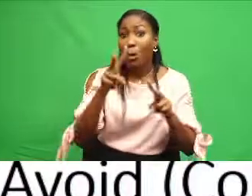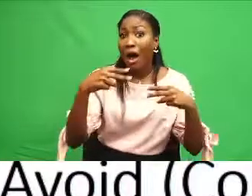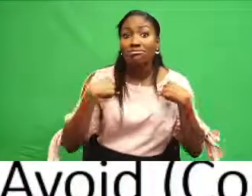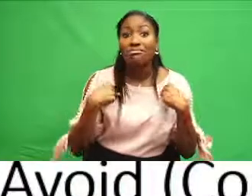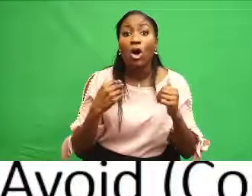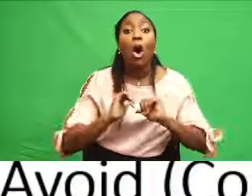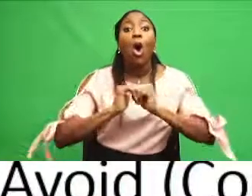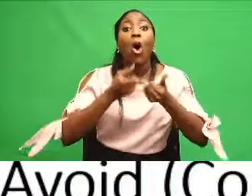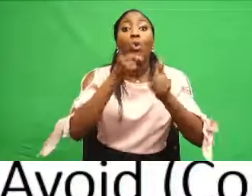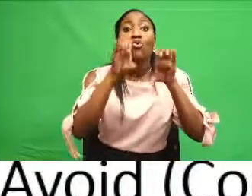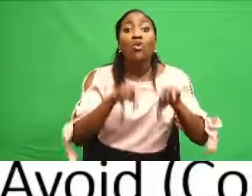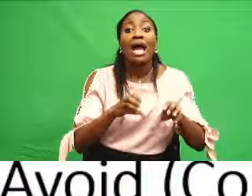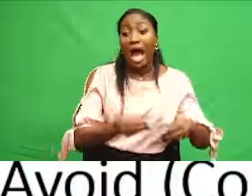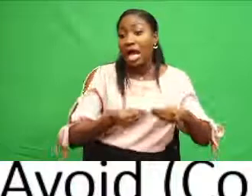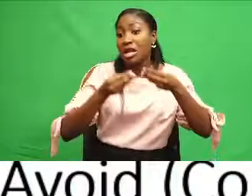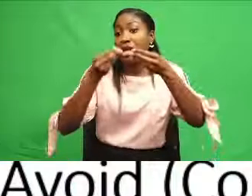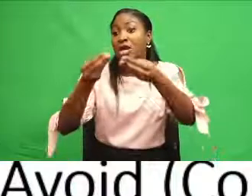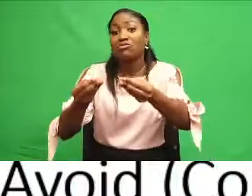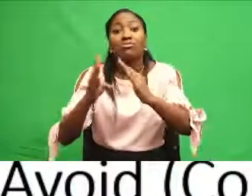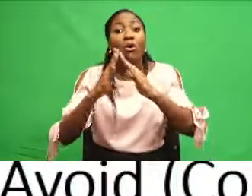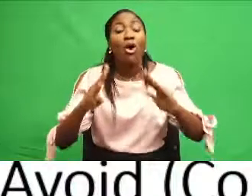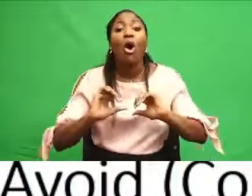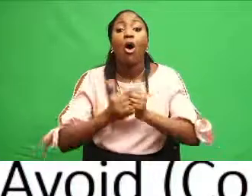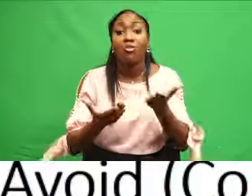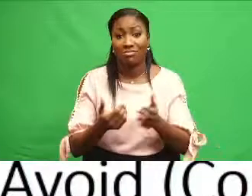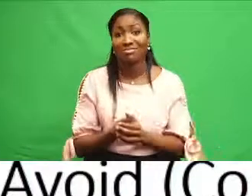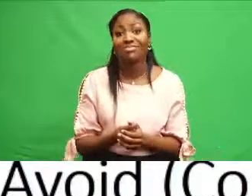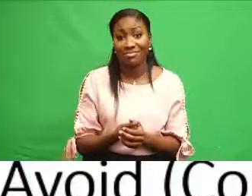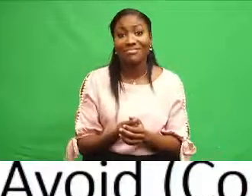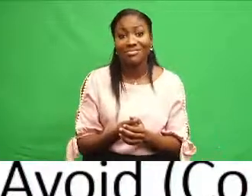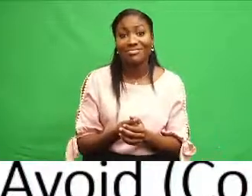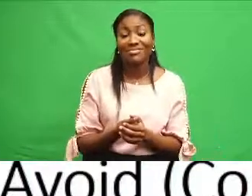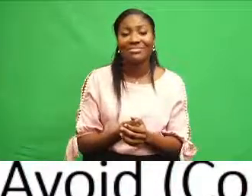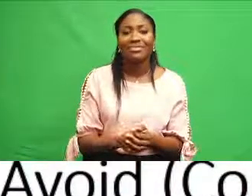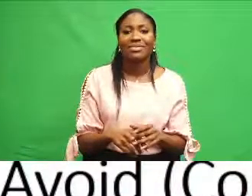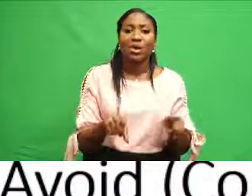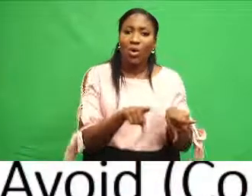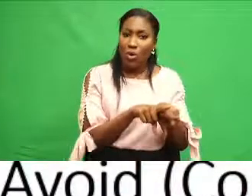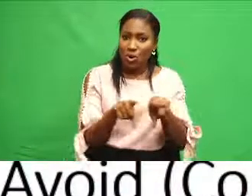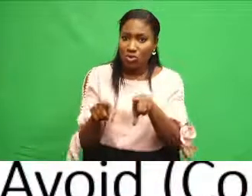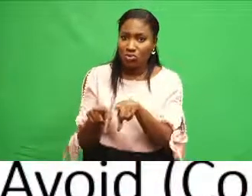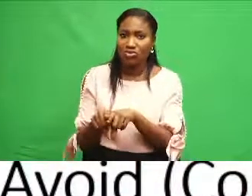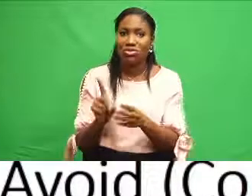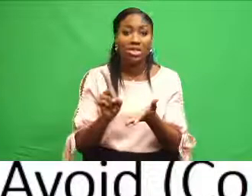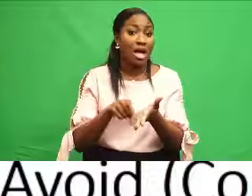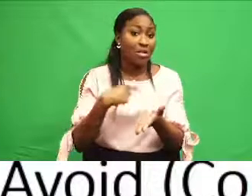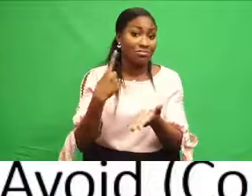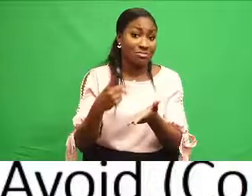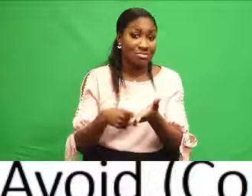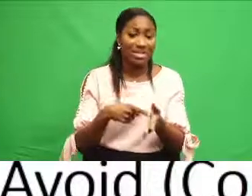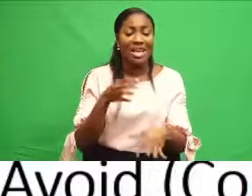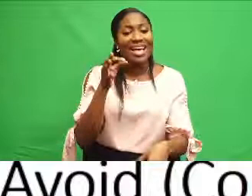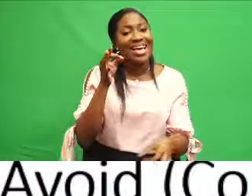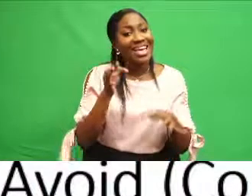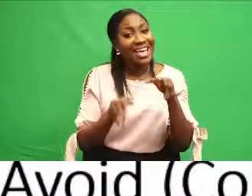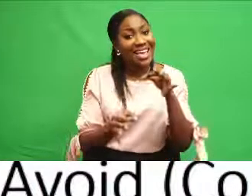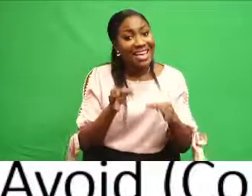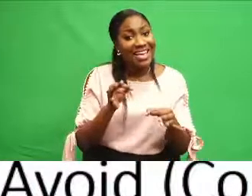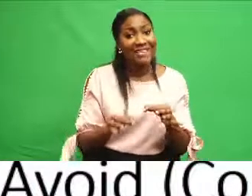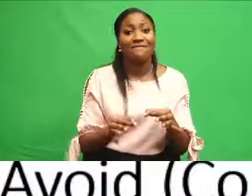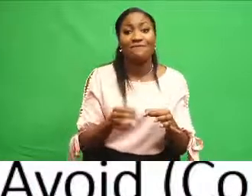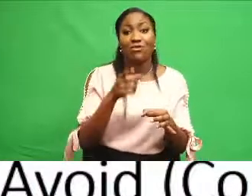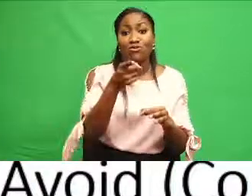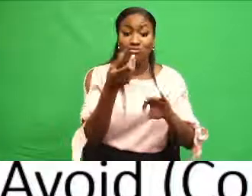compromised. Another mistake people make is that they don't appoint a guardian for children or others who would need